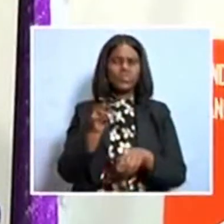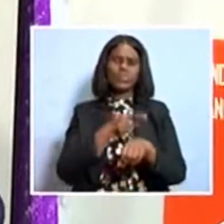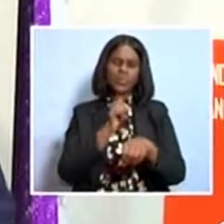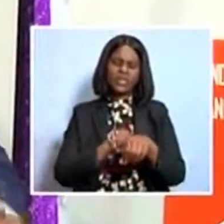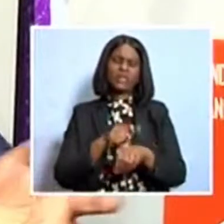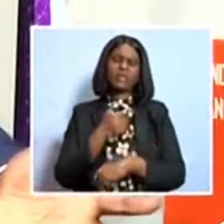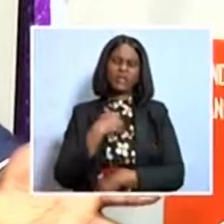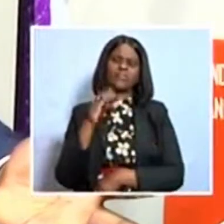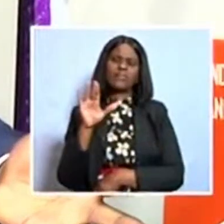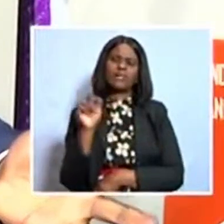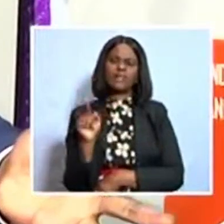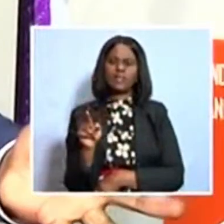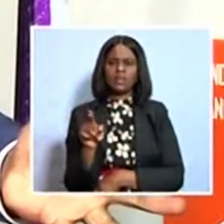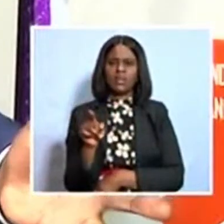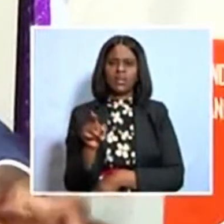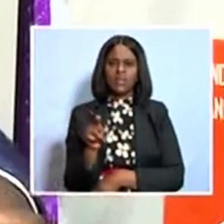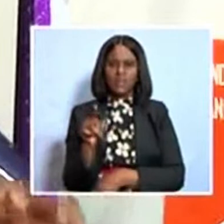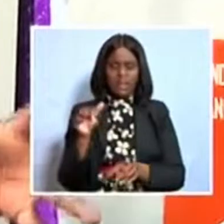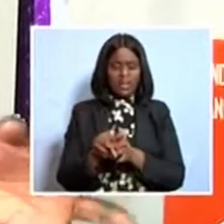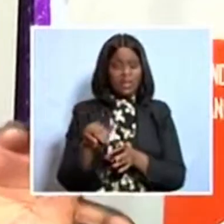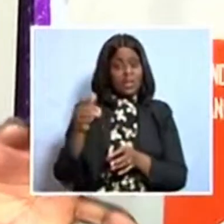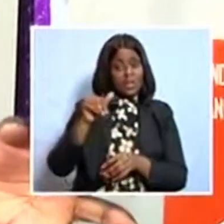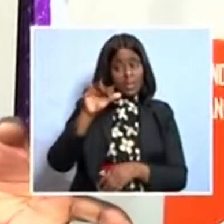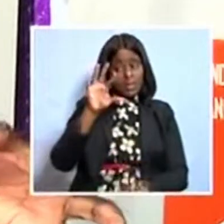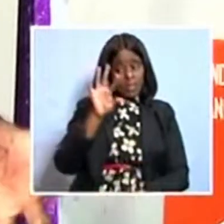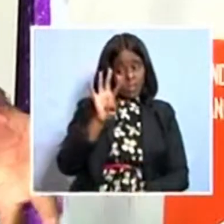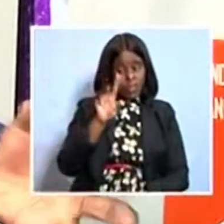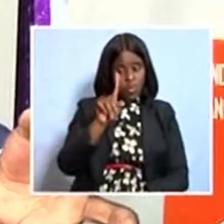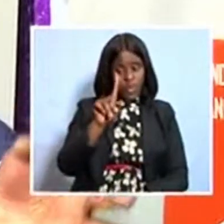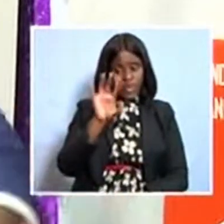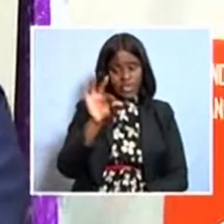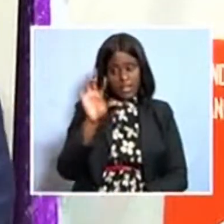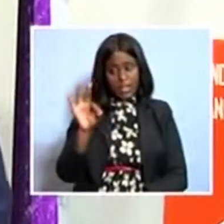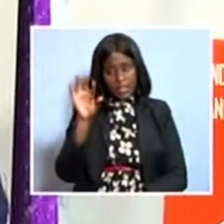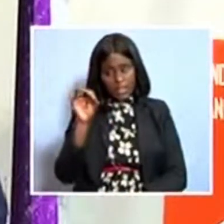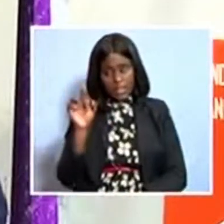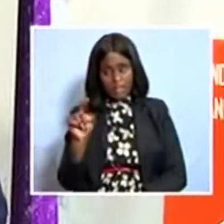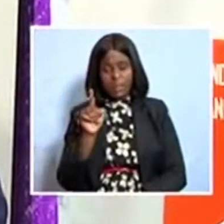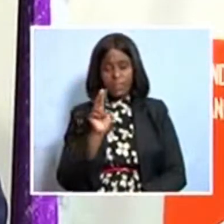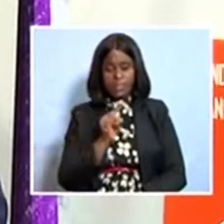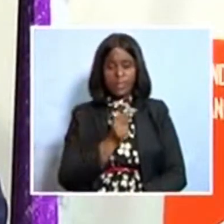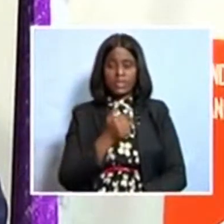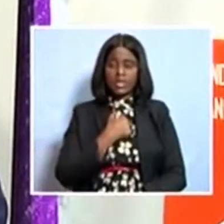And in the late 90s, we've seen a reduction in terms of